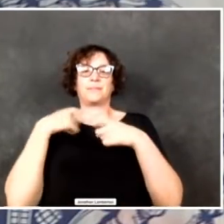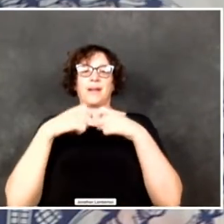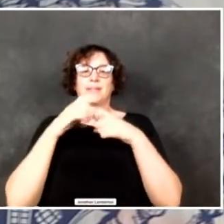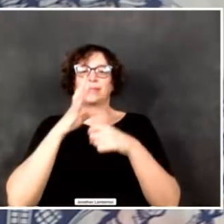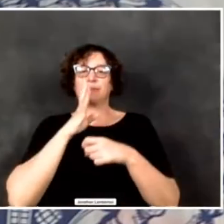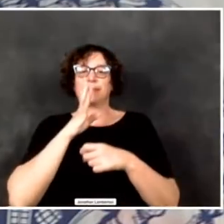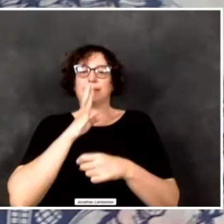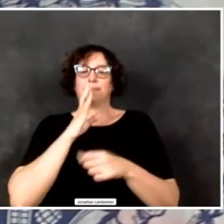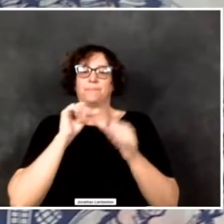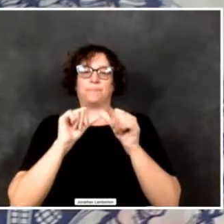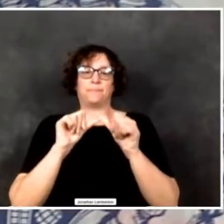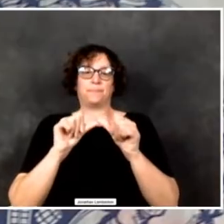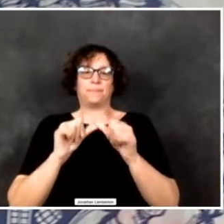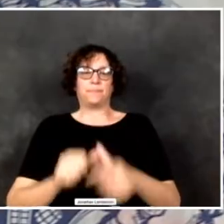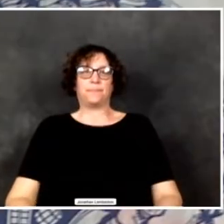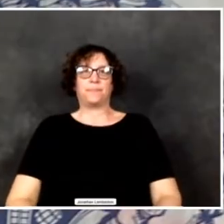fe.